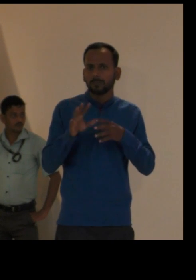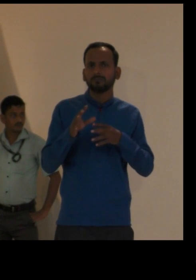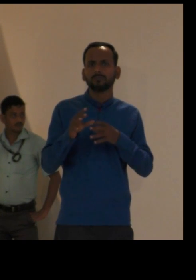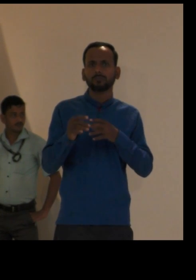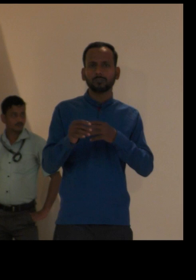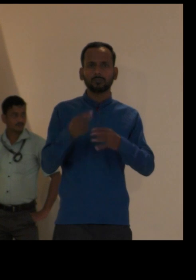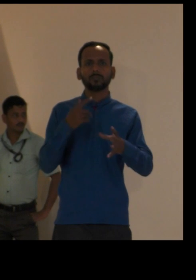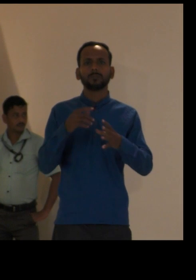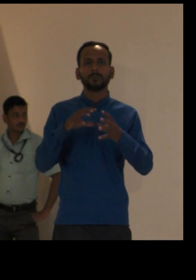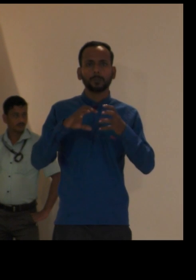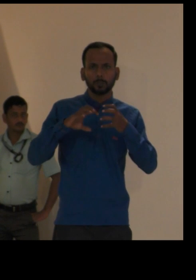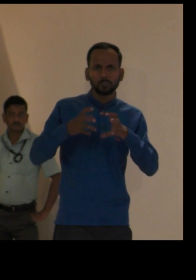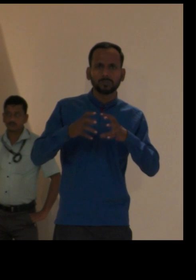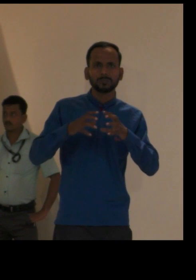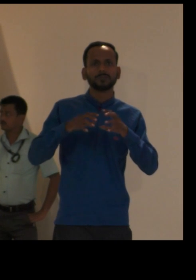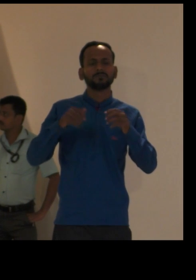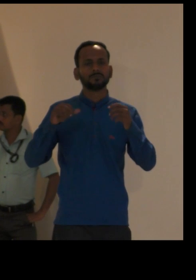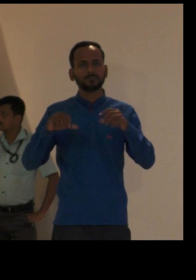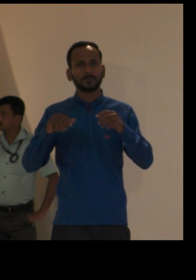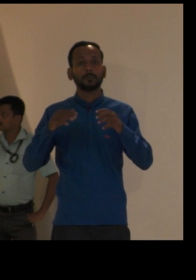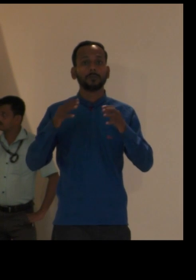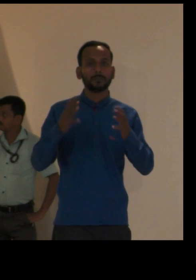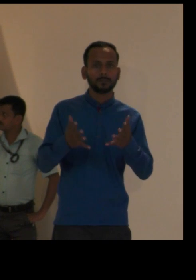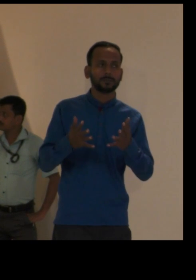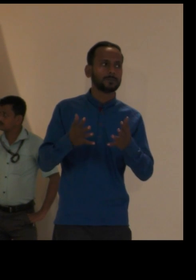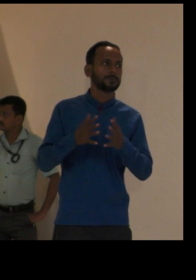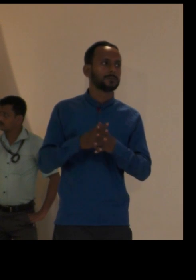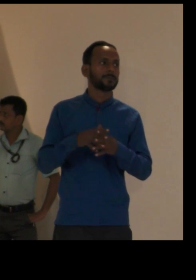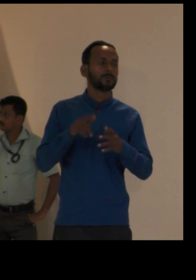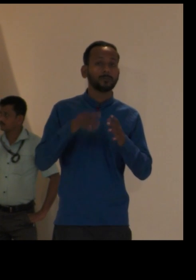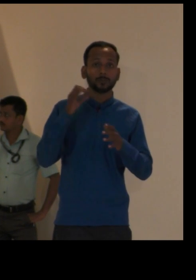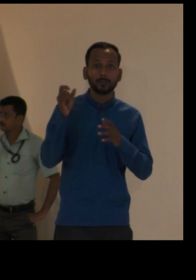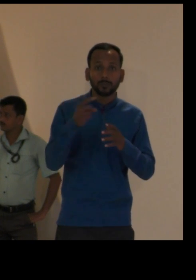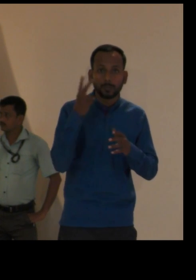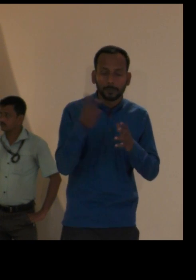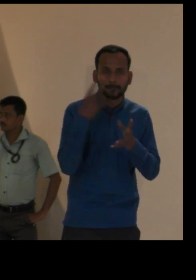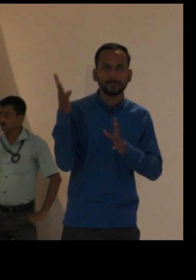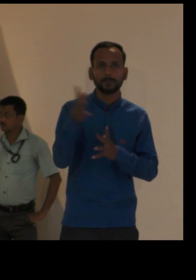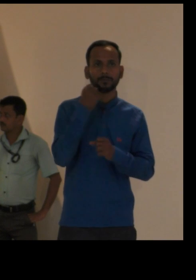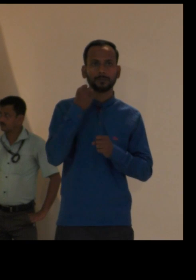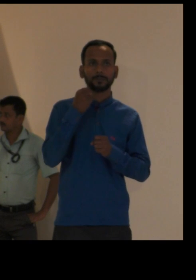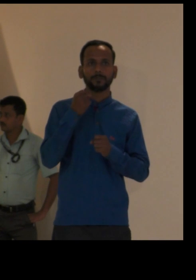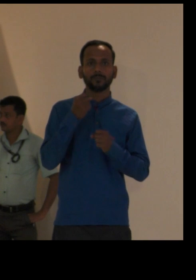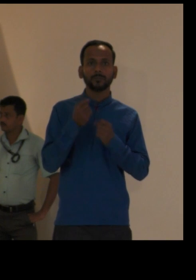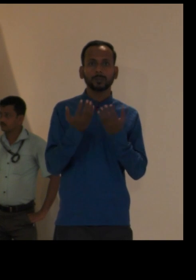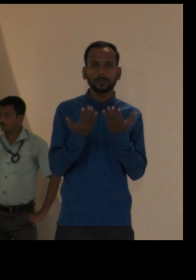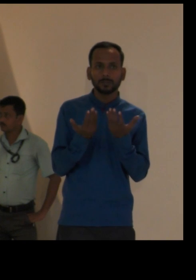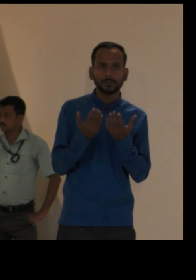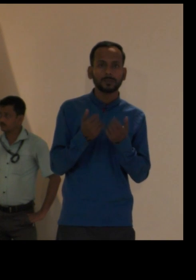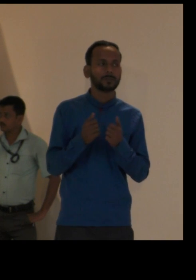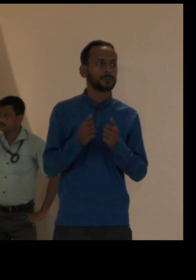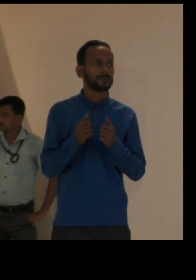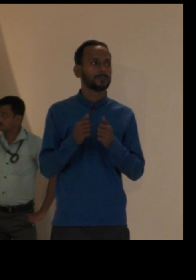to say that settled history needs to be unsettled. We need to find ways of making it possible for people